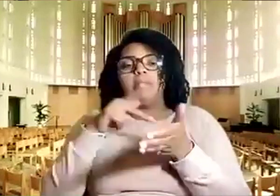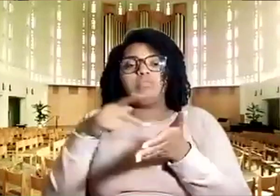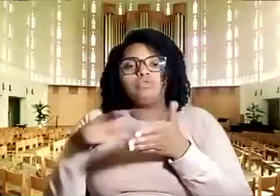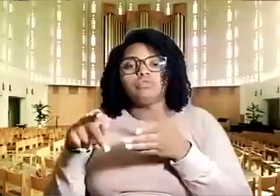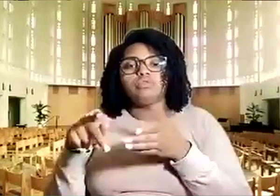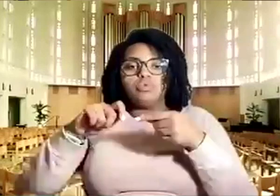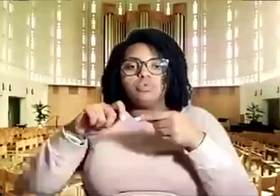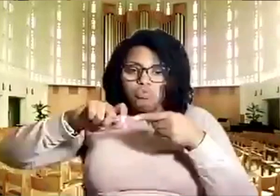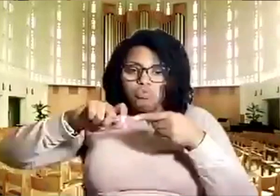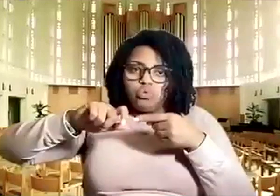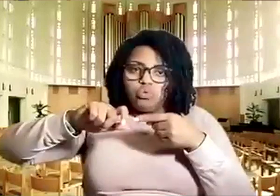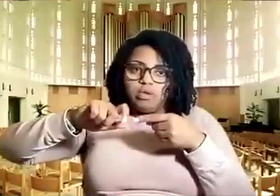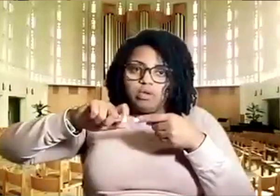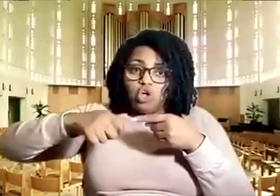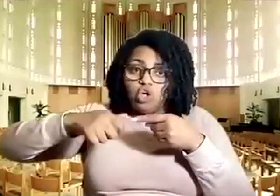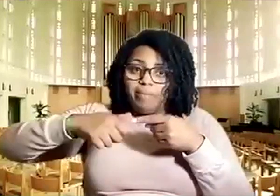on